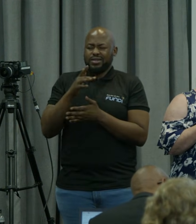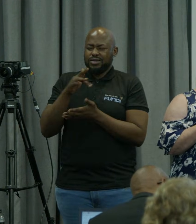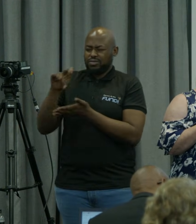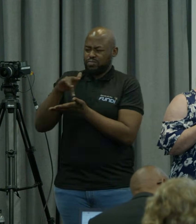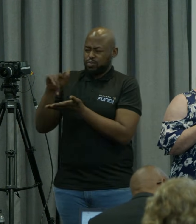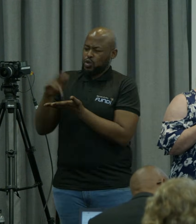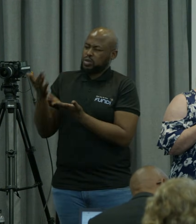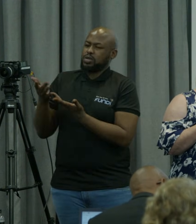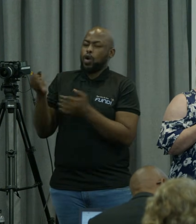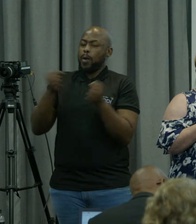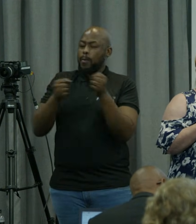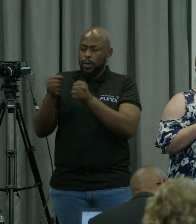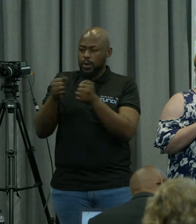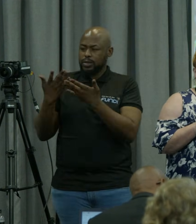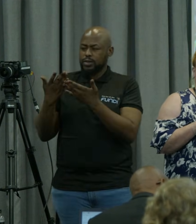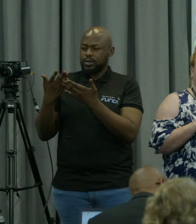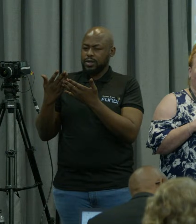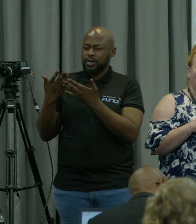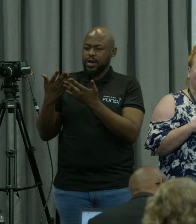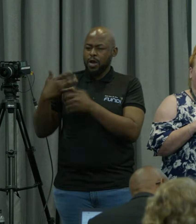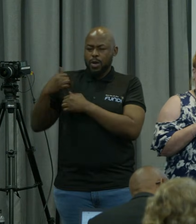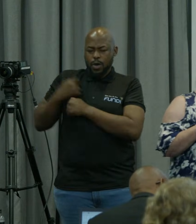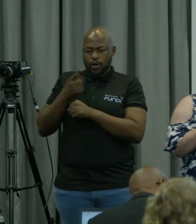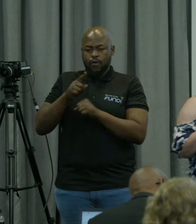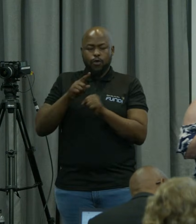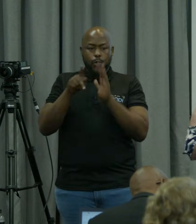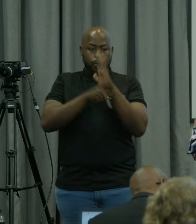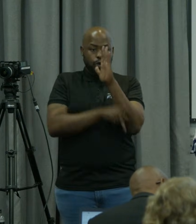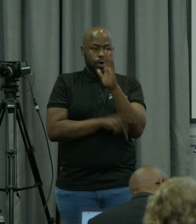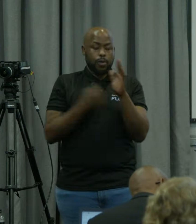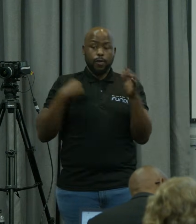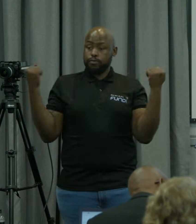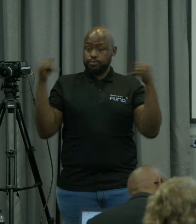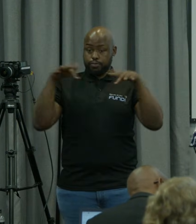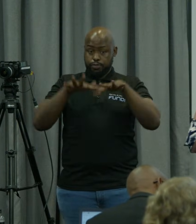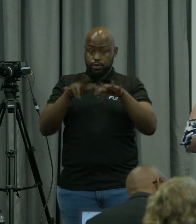on the program of our Lekgotla?